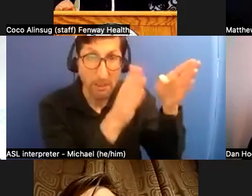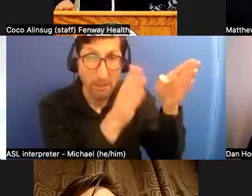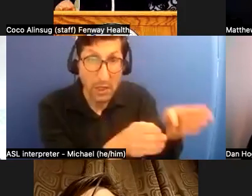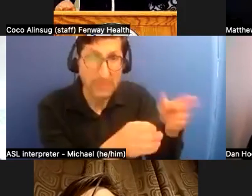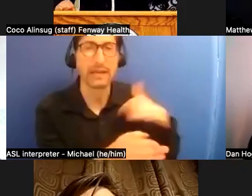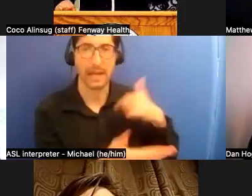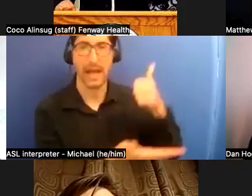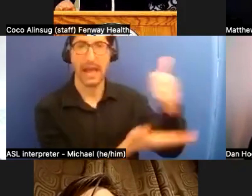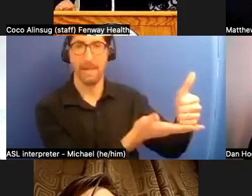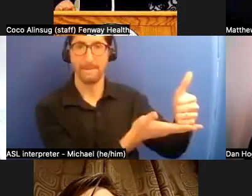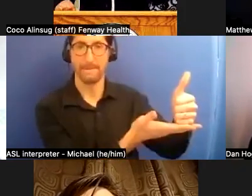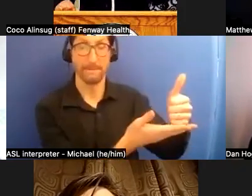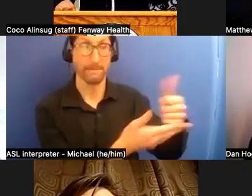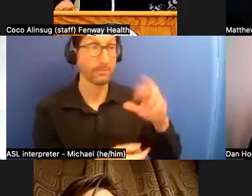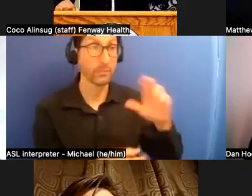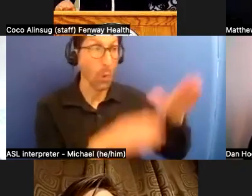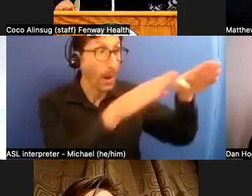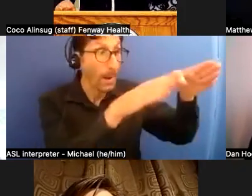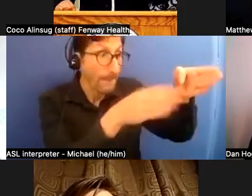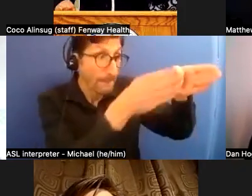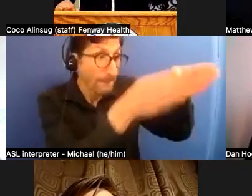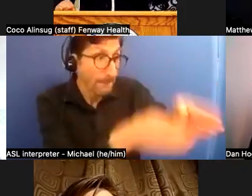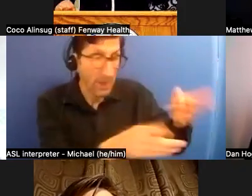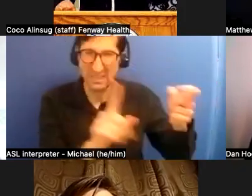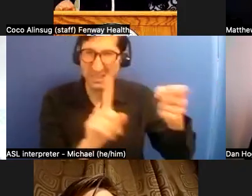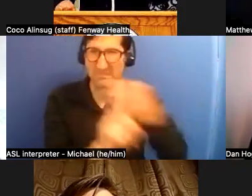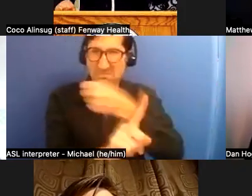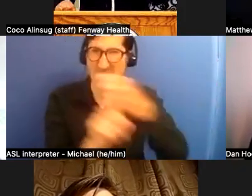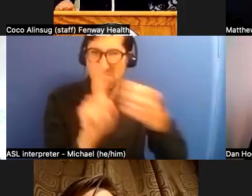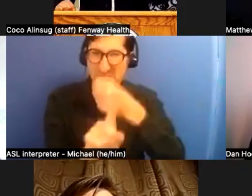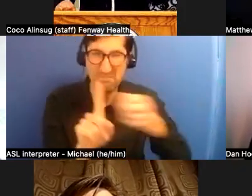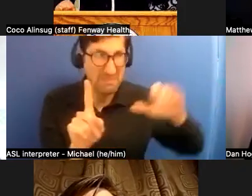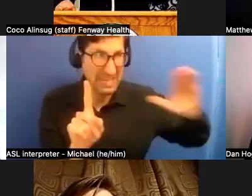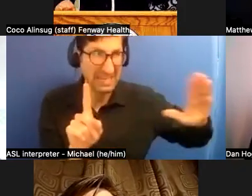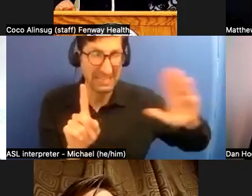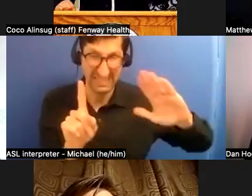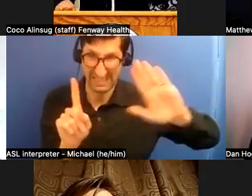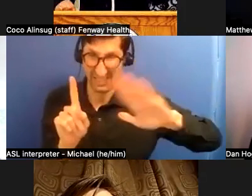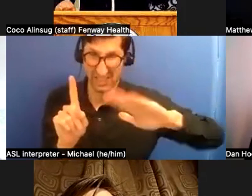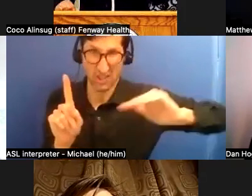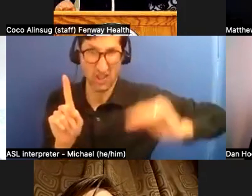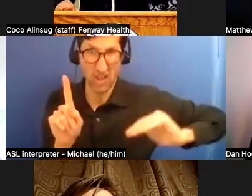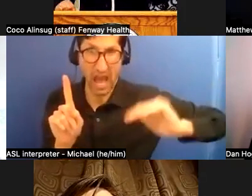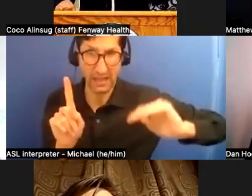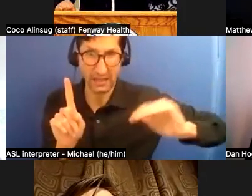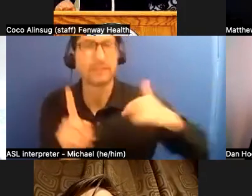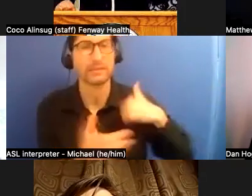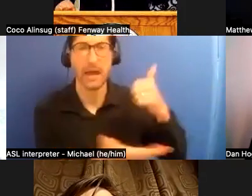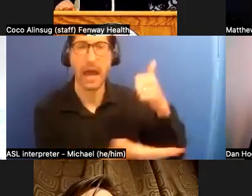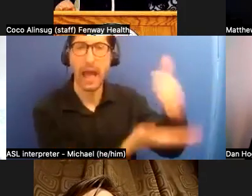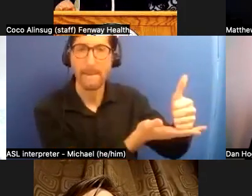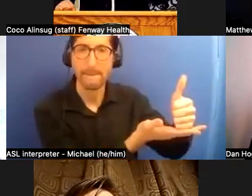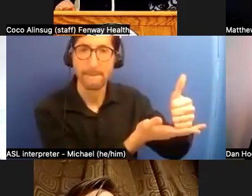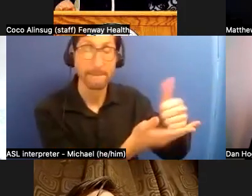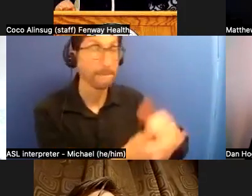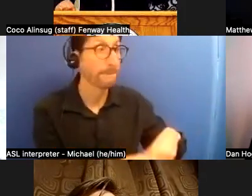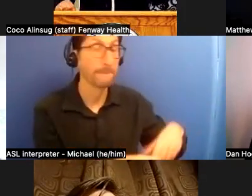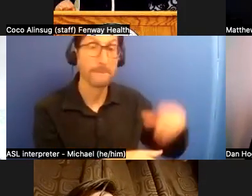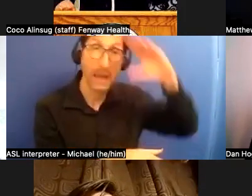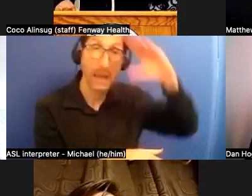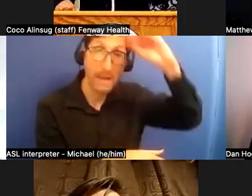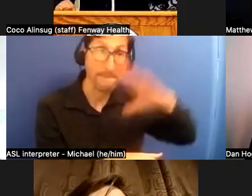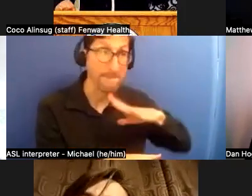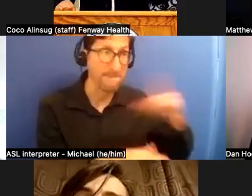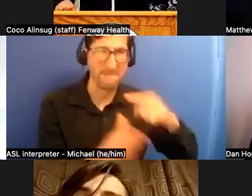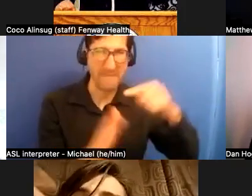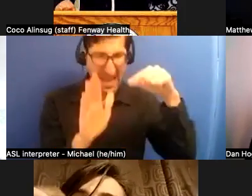child and then got beat up by the police. I've had to treat I had to treat a guy who stabbed his wife